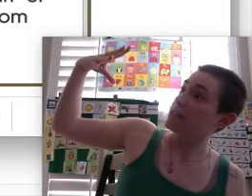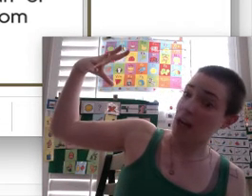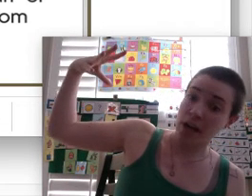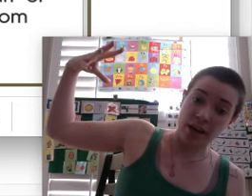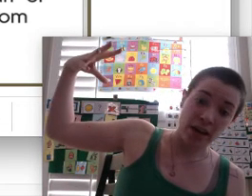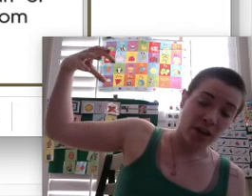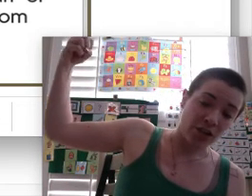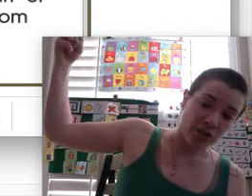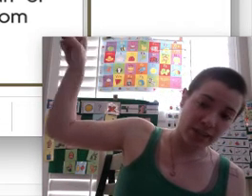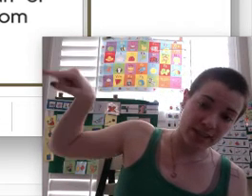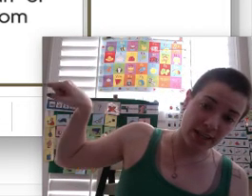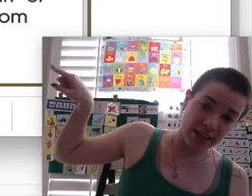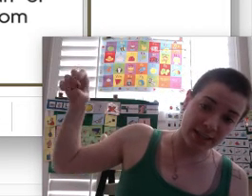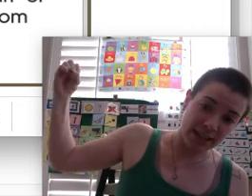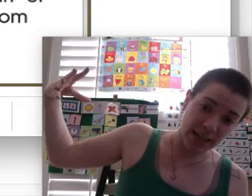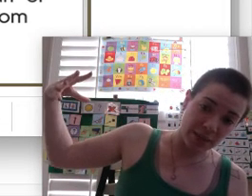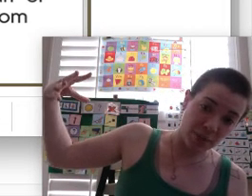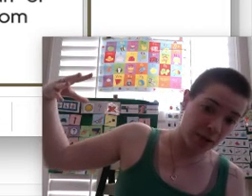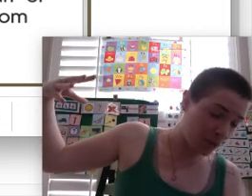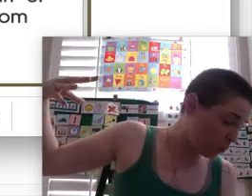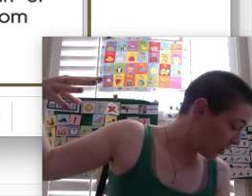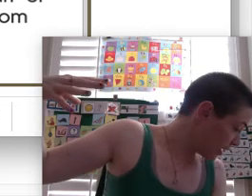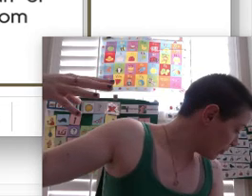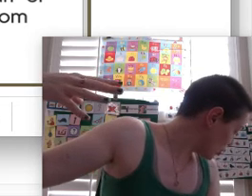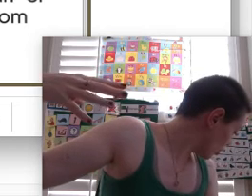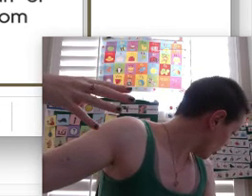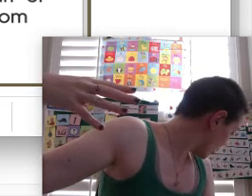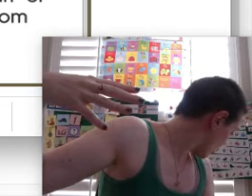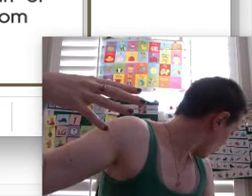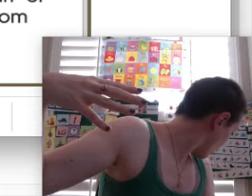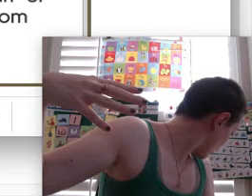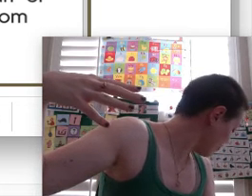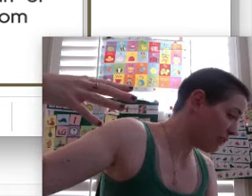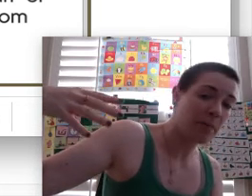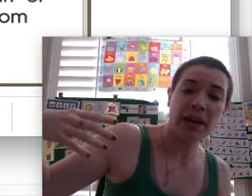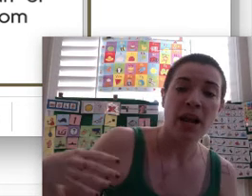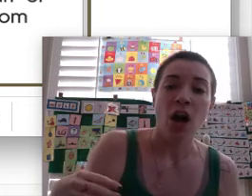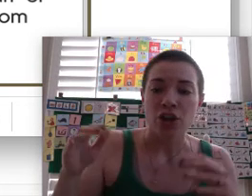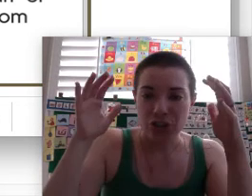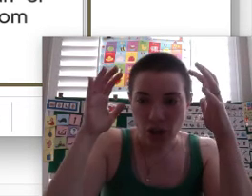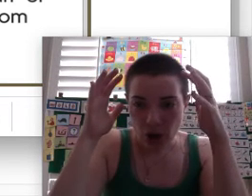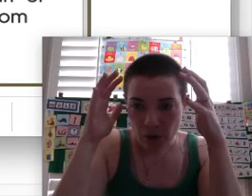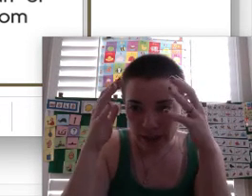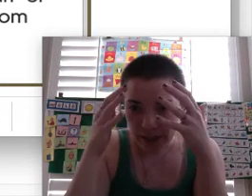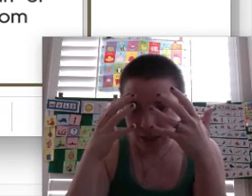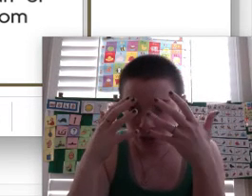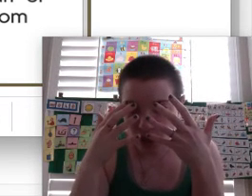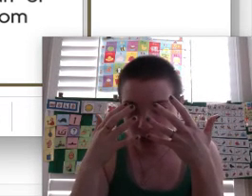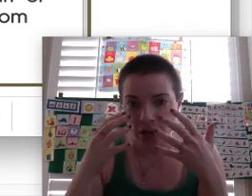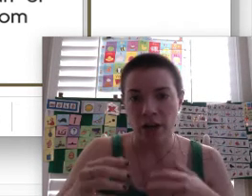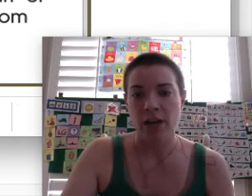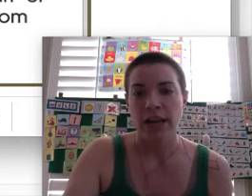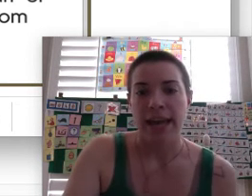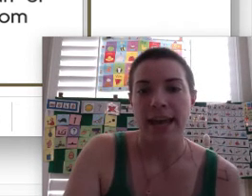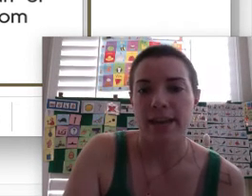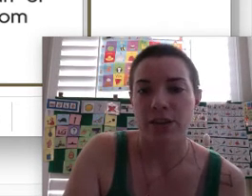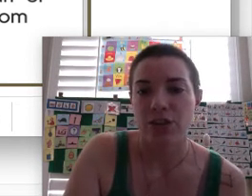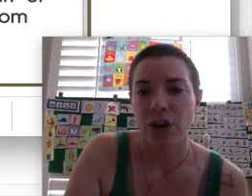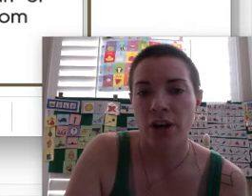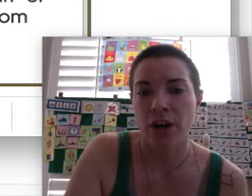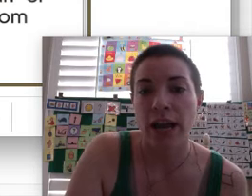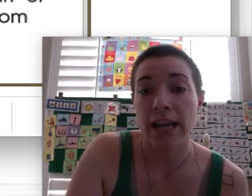the sun. So the sun stays put, but we're now turning away from it. So it gets darker